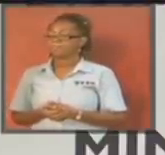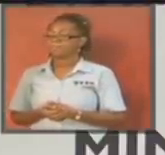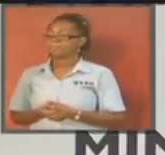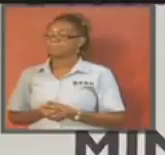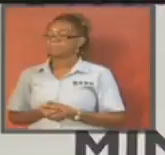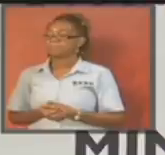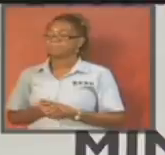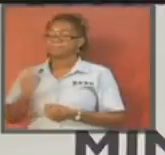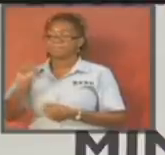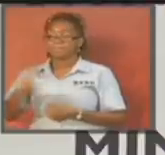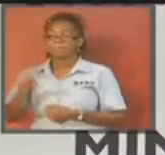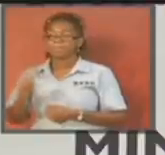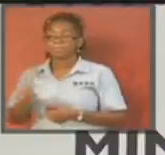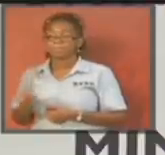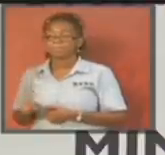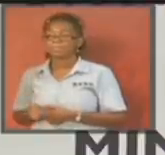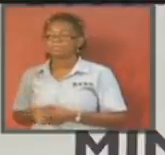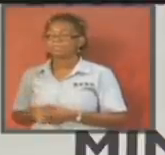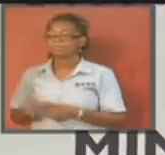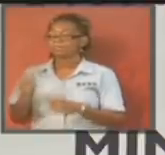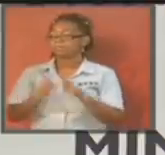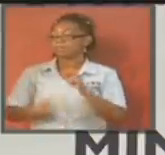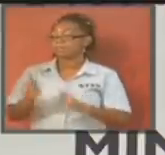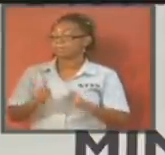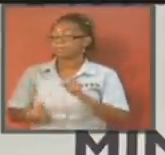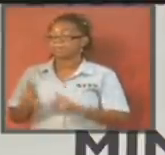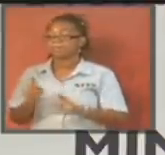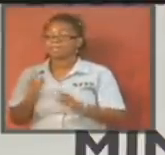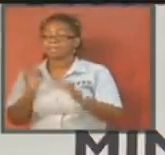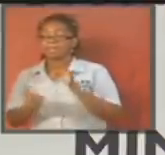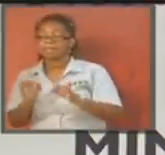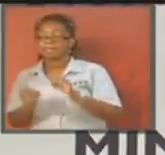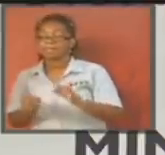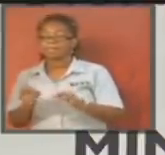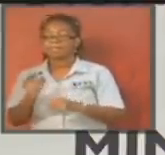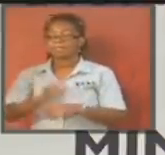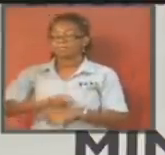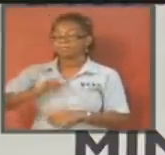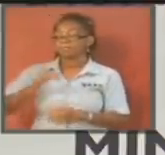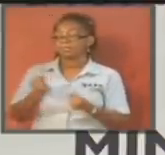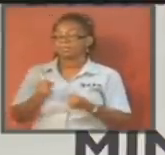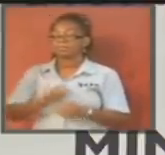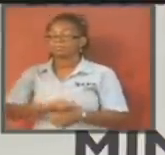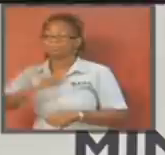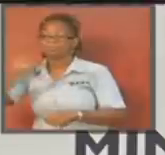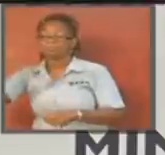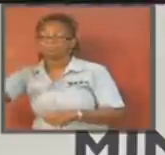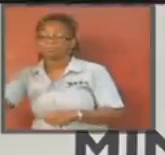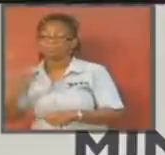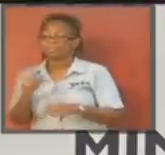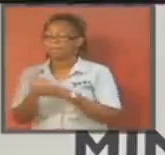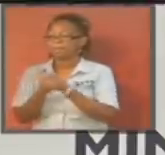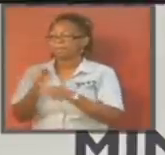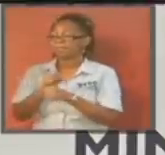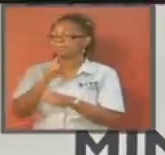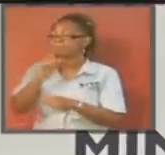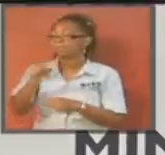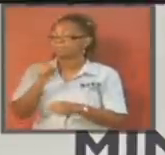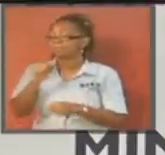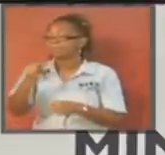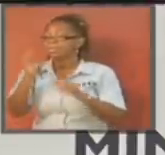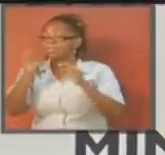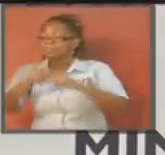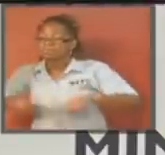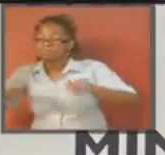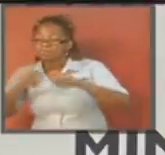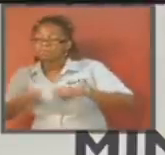some due diligence on the part of the individual traveling prior to traveling to ensure that you look into the country's requirements.